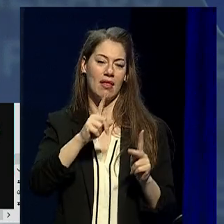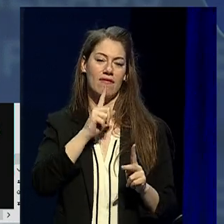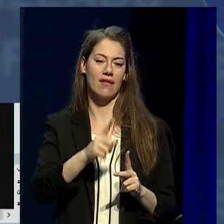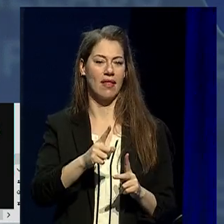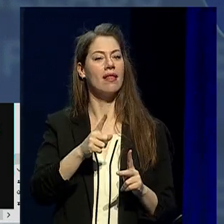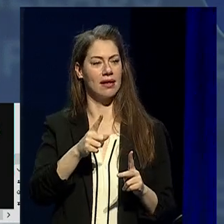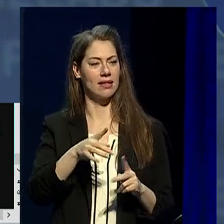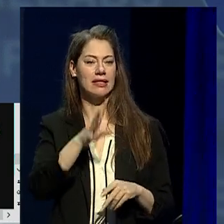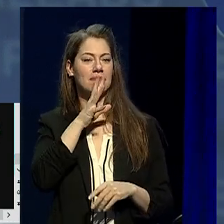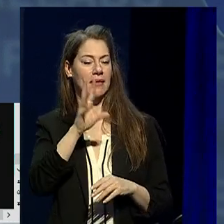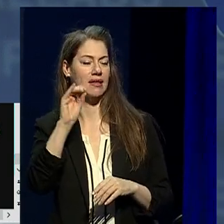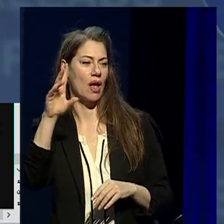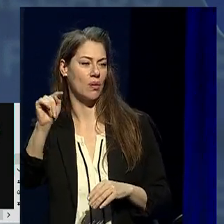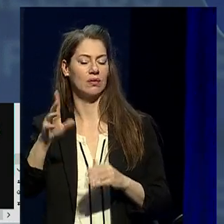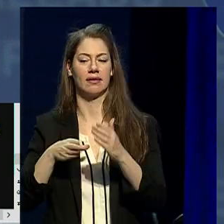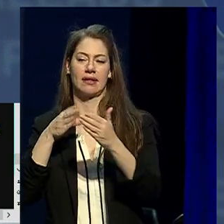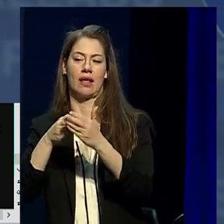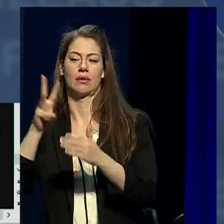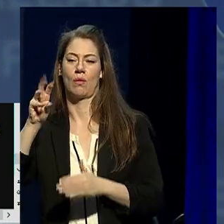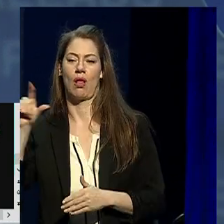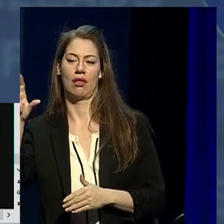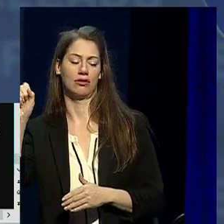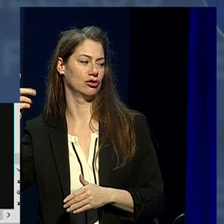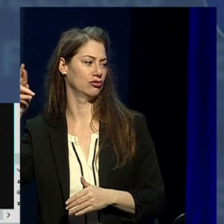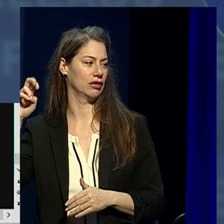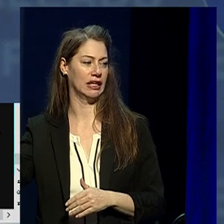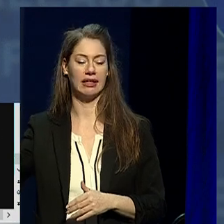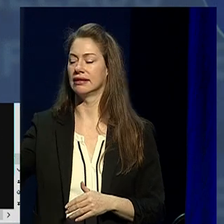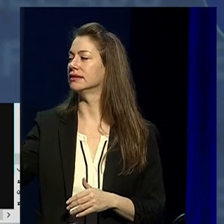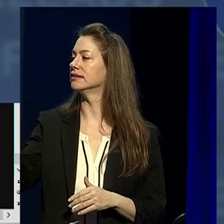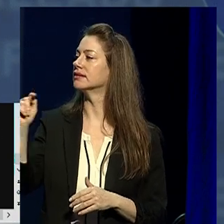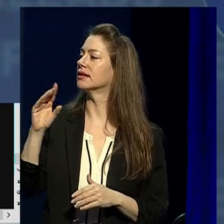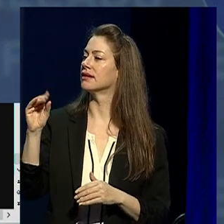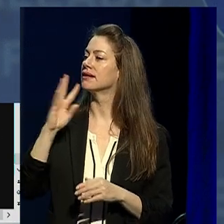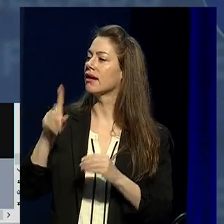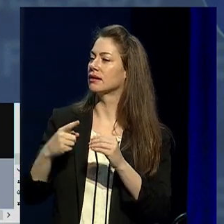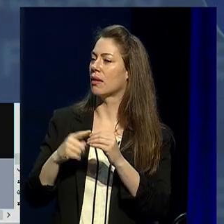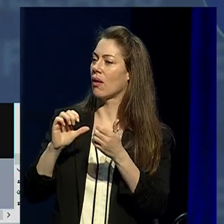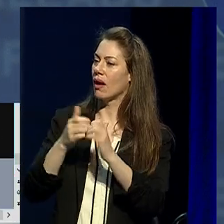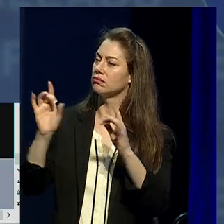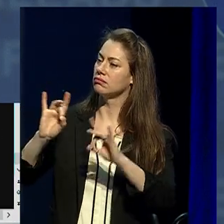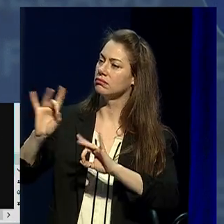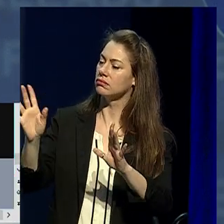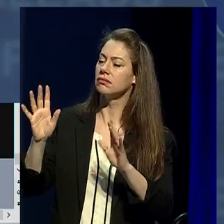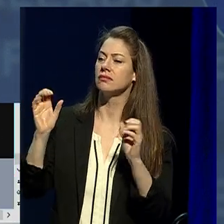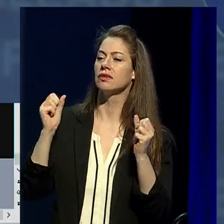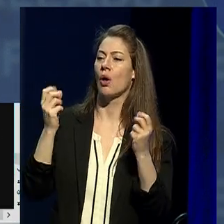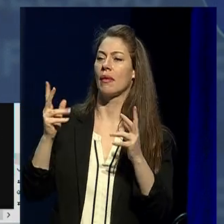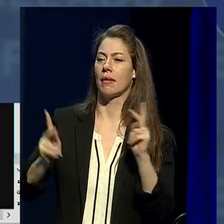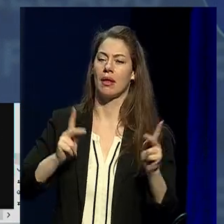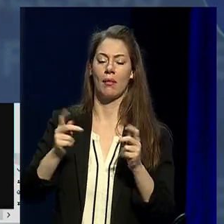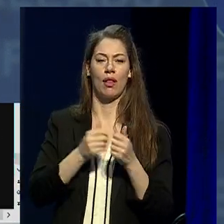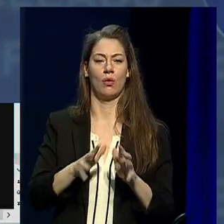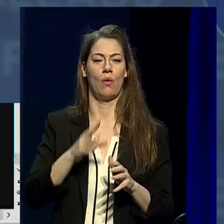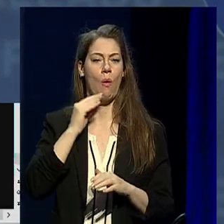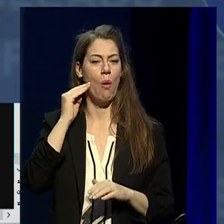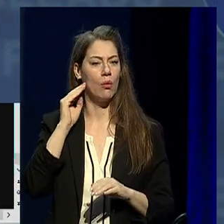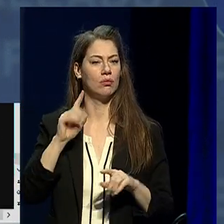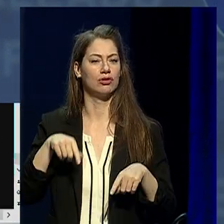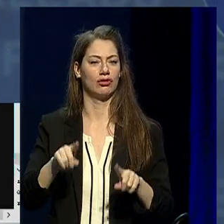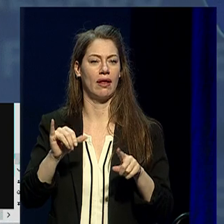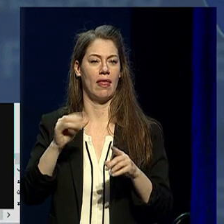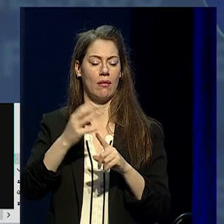vocal against the greed of Wall Street and how unconscionable it was that so many people lost their homes during the